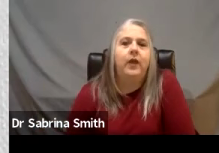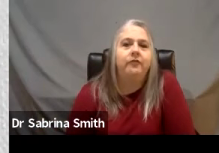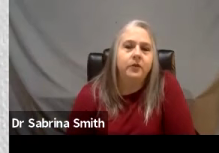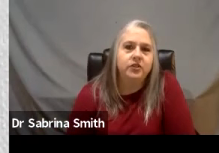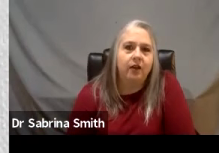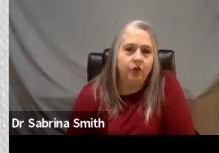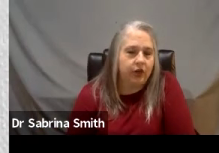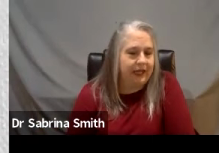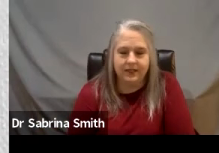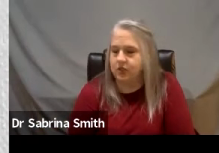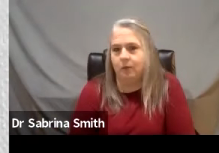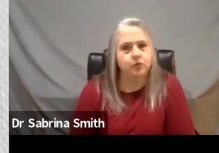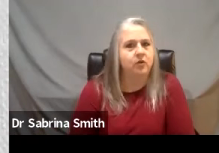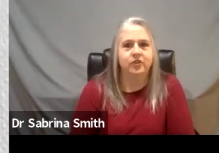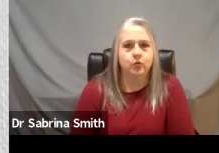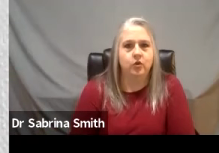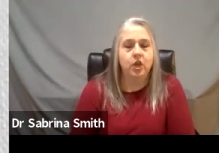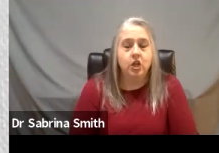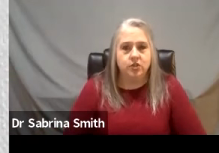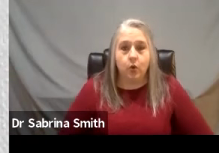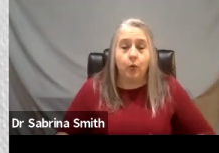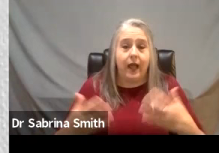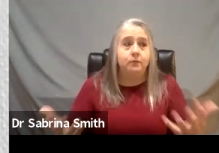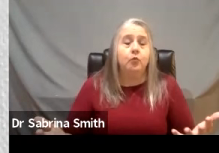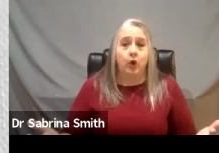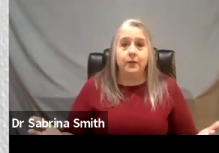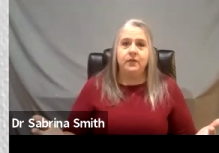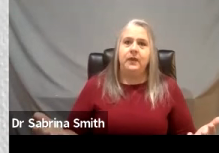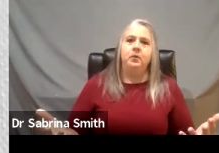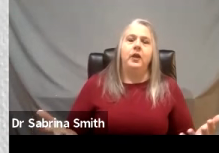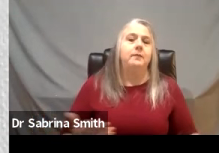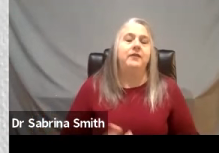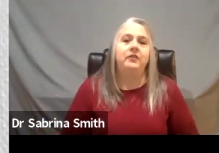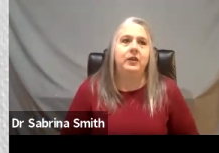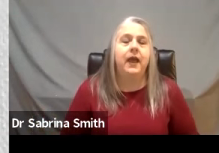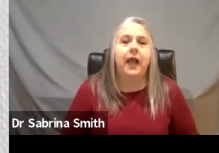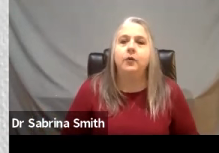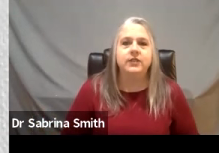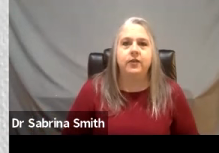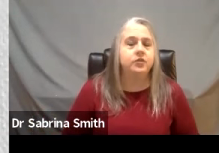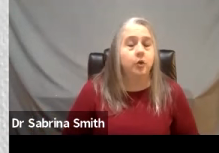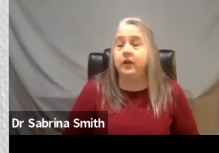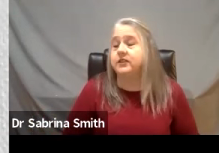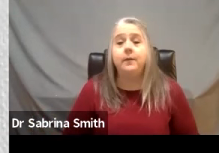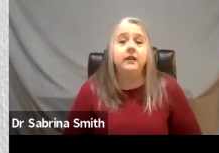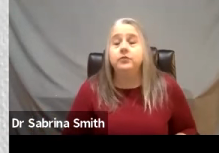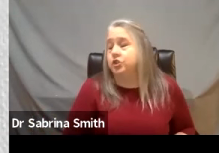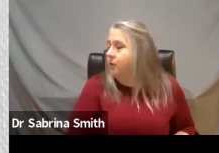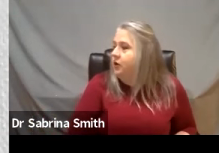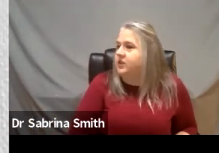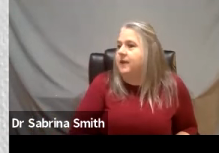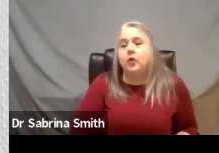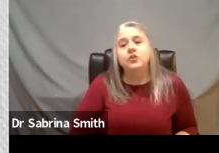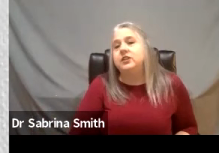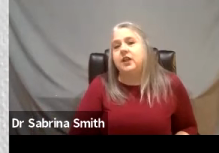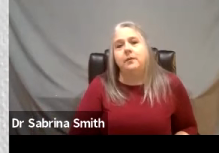that away from yourself, you're going to get so much more visual. So when I'm working with people and I'm giving feedback, I will tell them, show me, don't tell me. Show me,